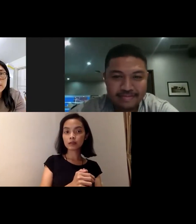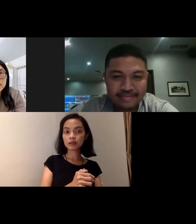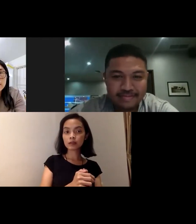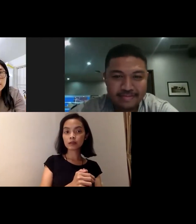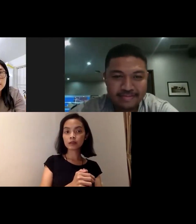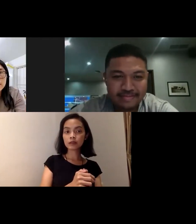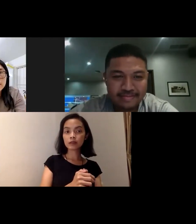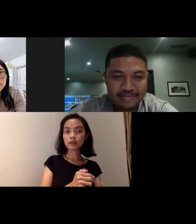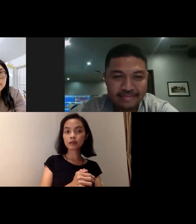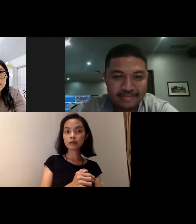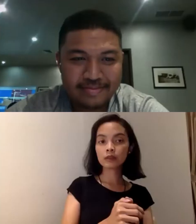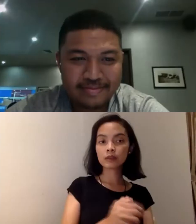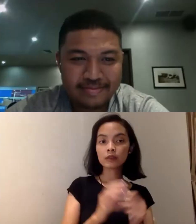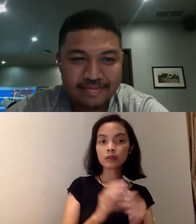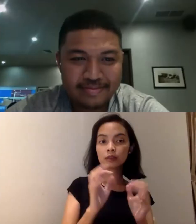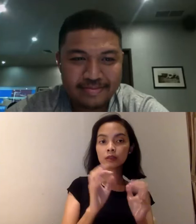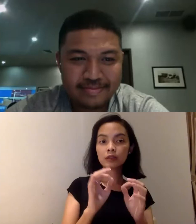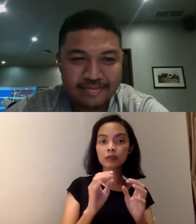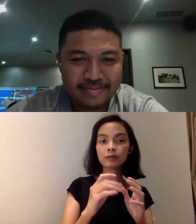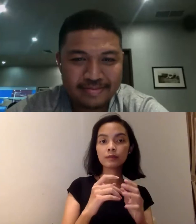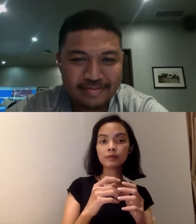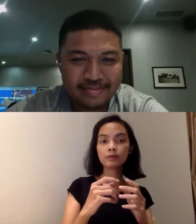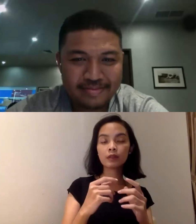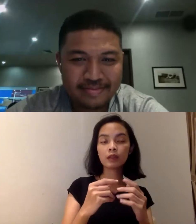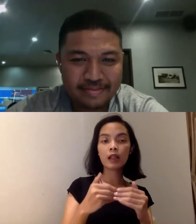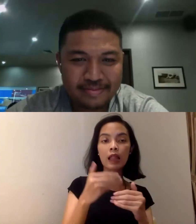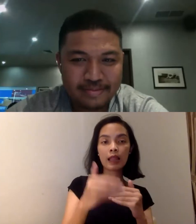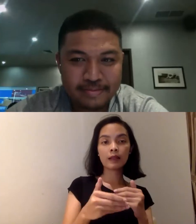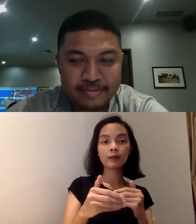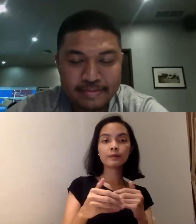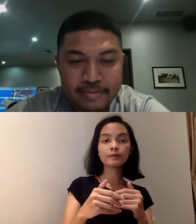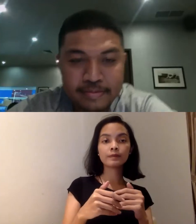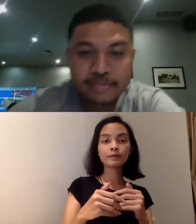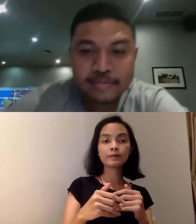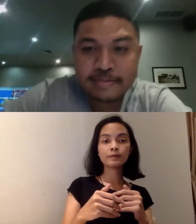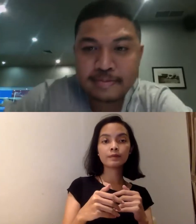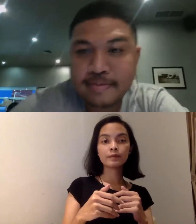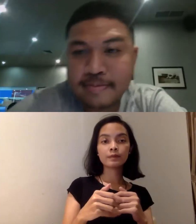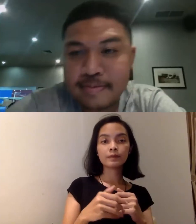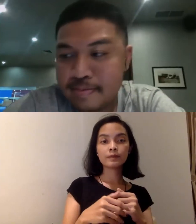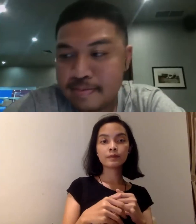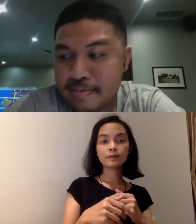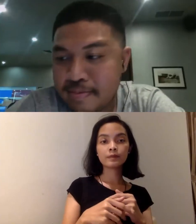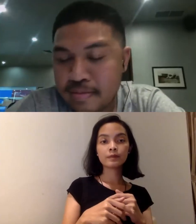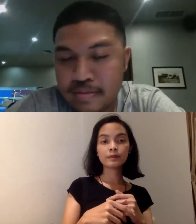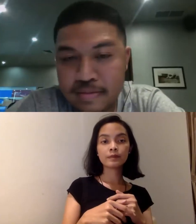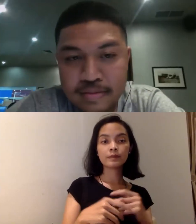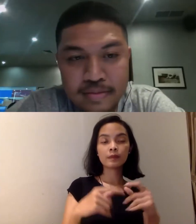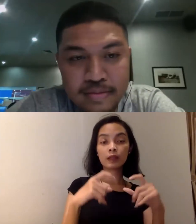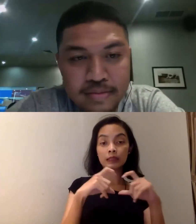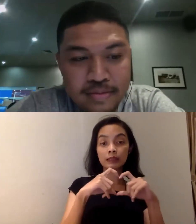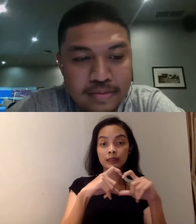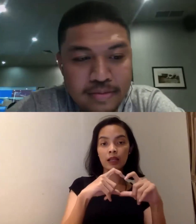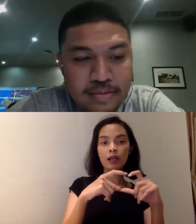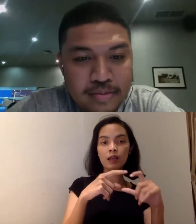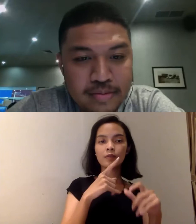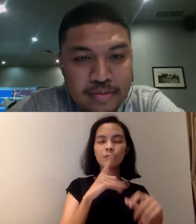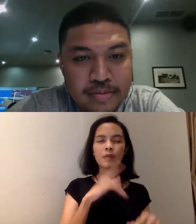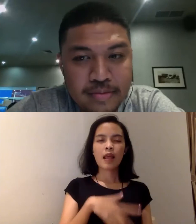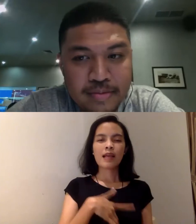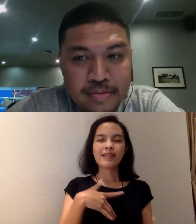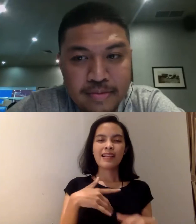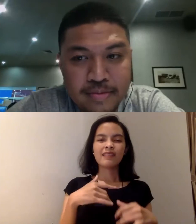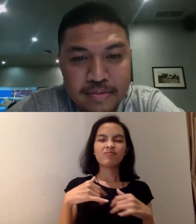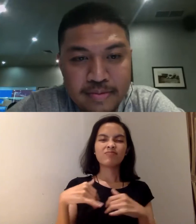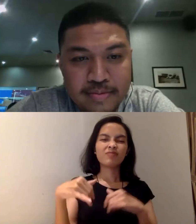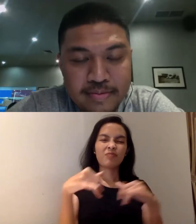Okay, to continue the conversation. So love is supposedly a universal feeling, right? And yet